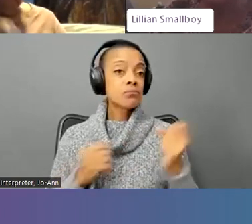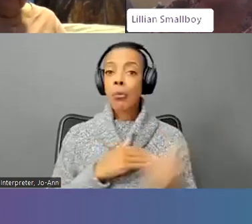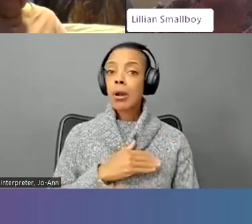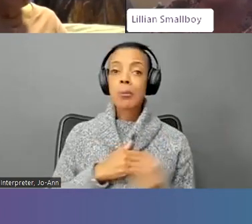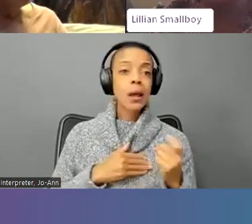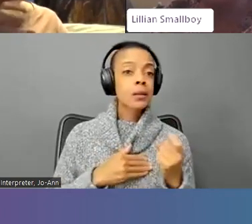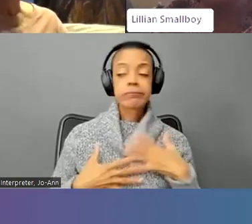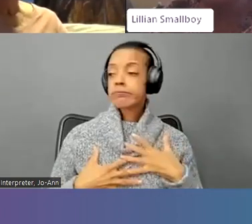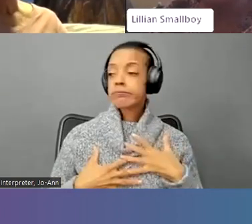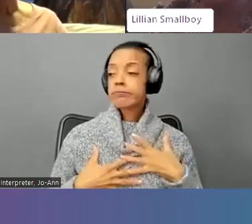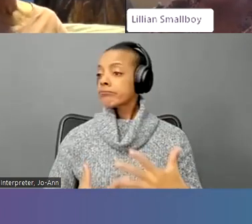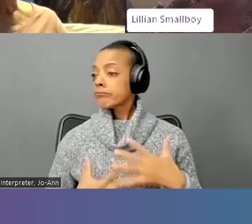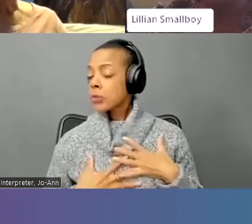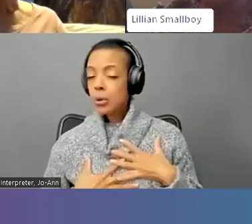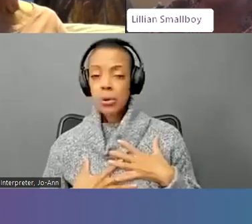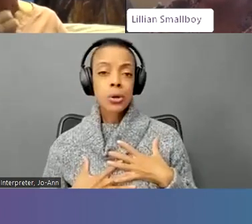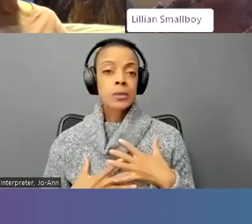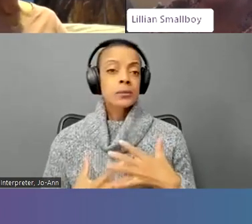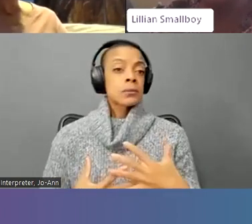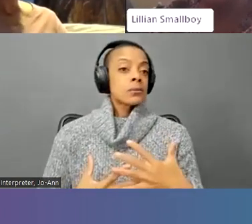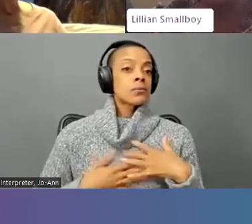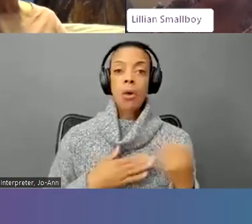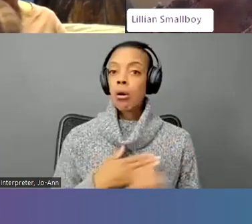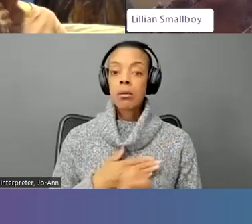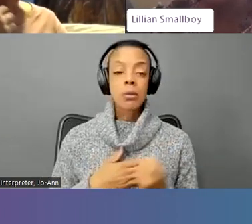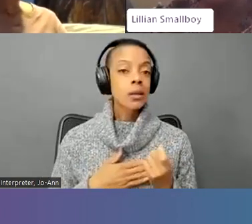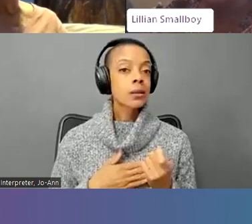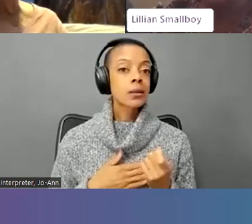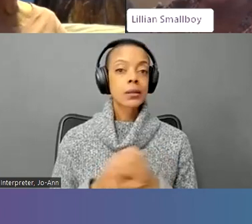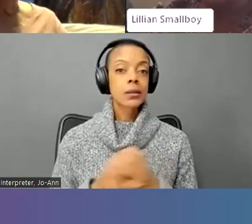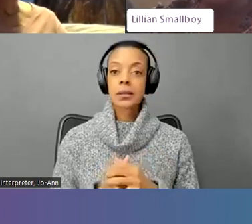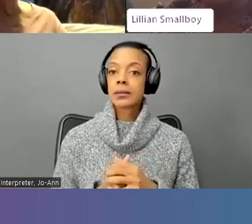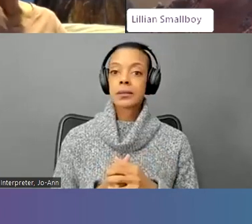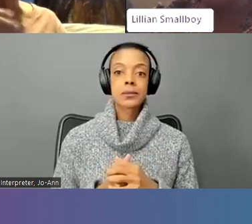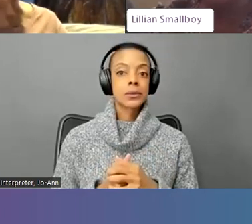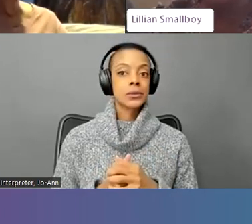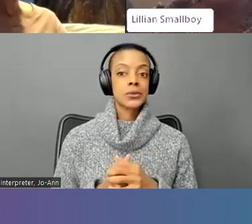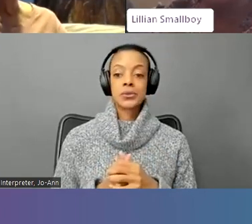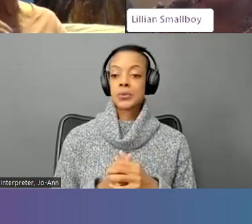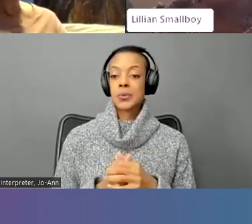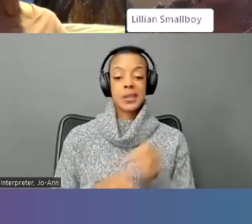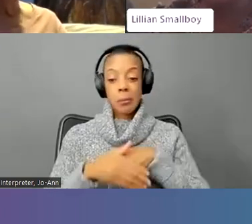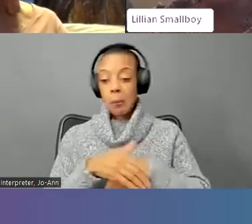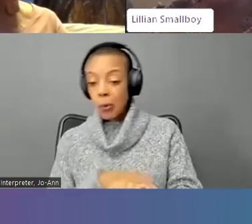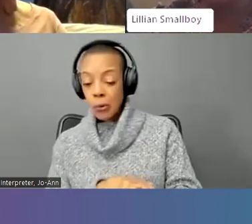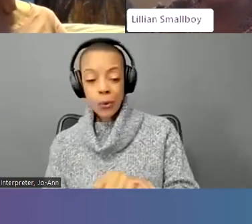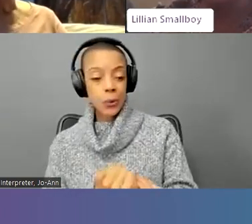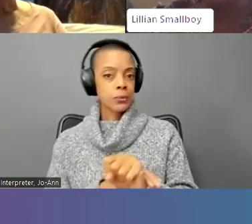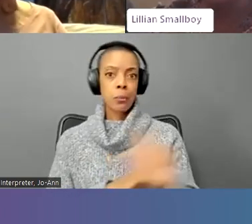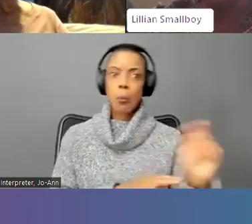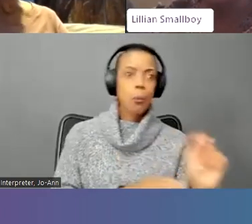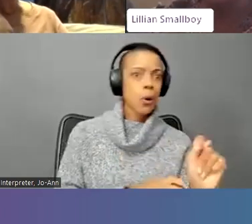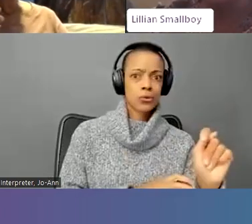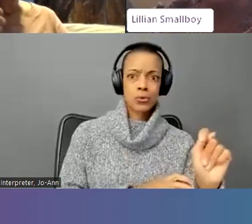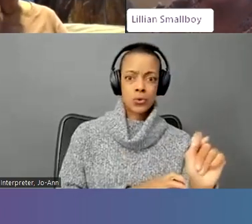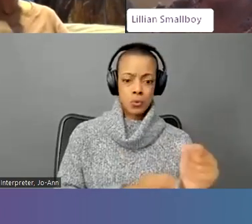we release that breath. We give life, we go to the bathroom. All of those organs are working in